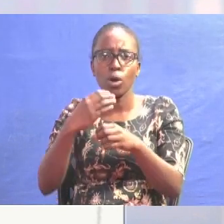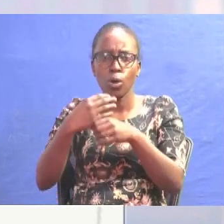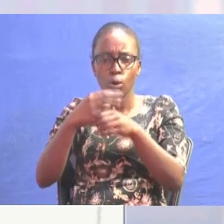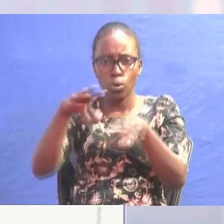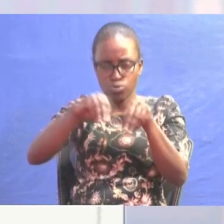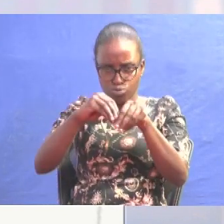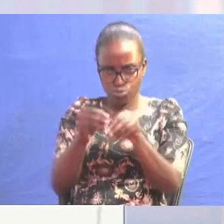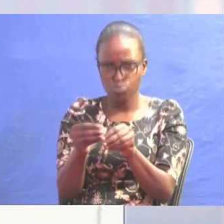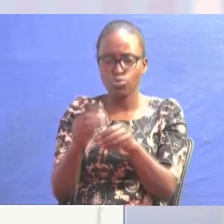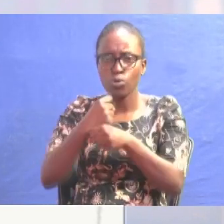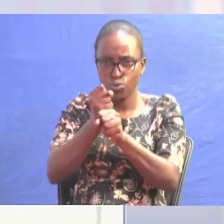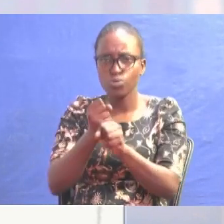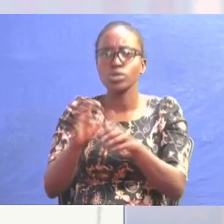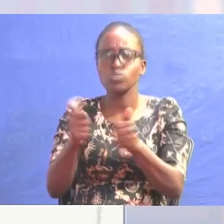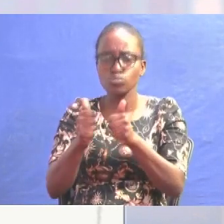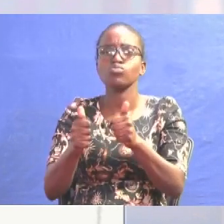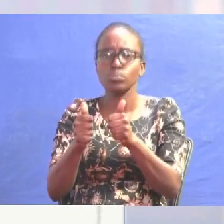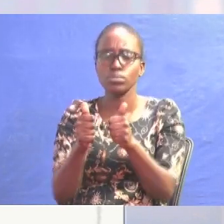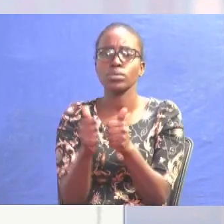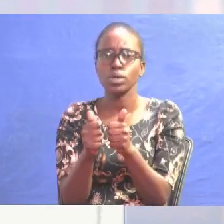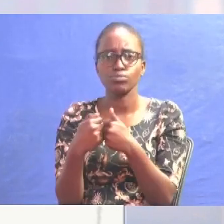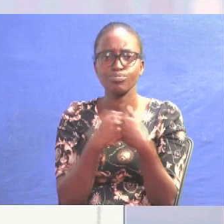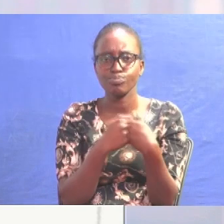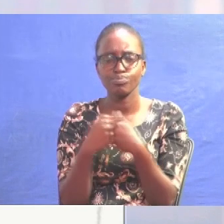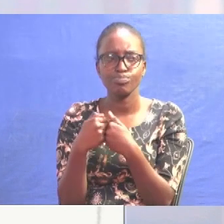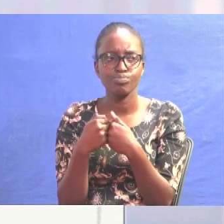seem to be really struggling with?